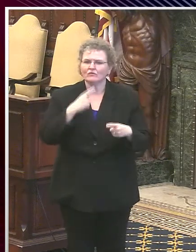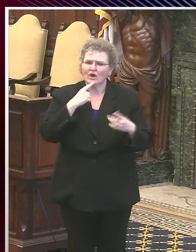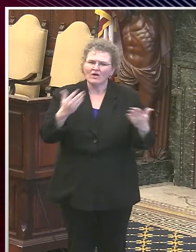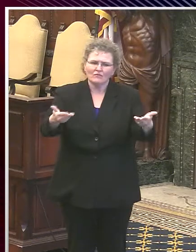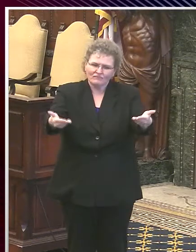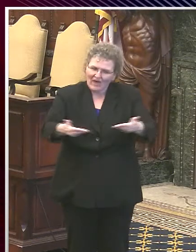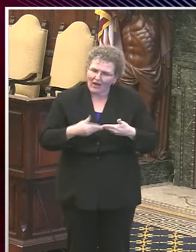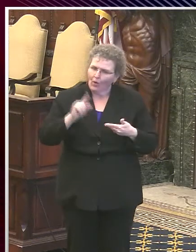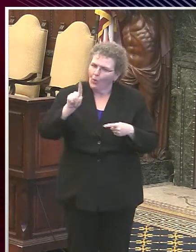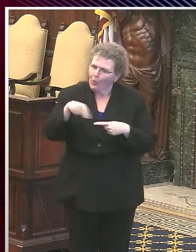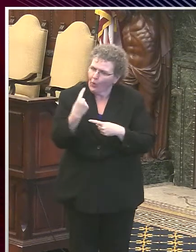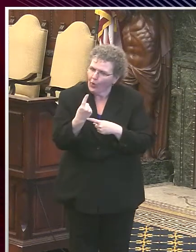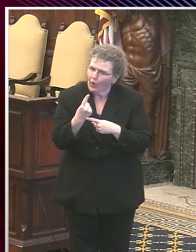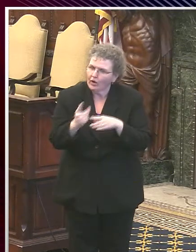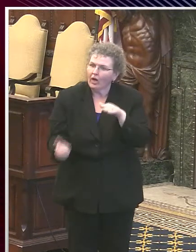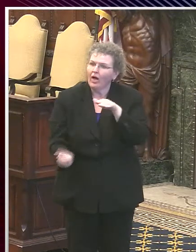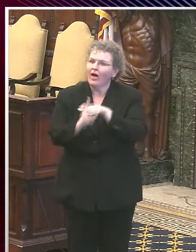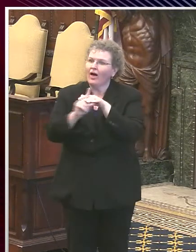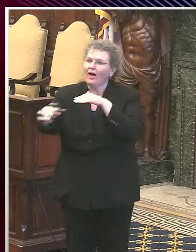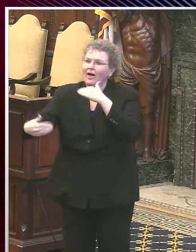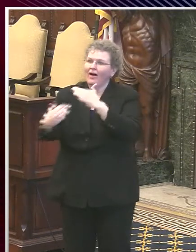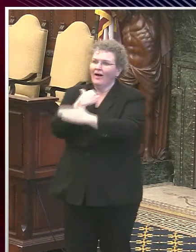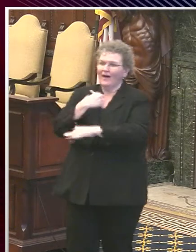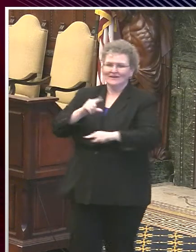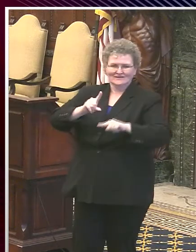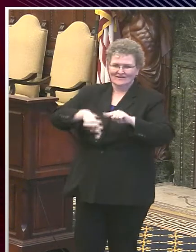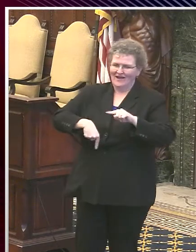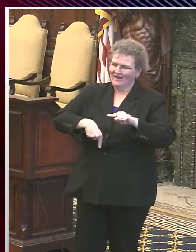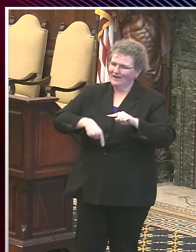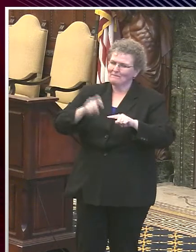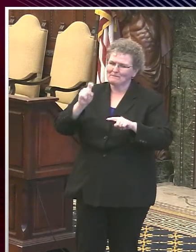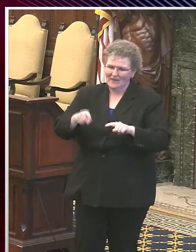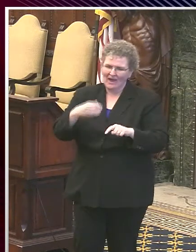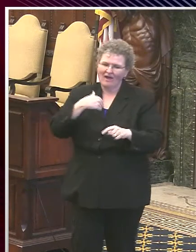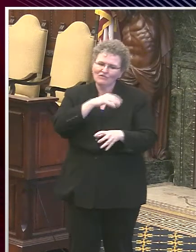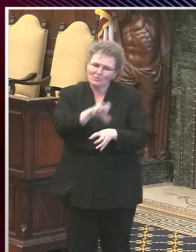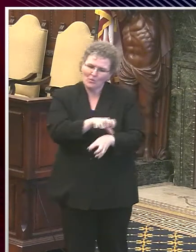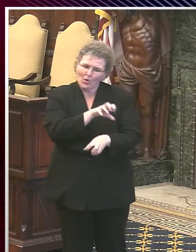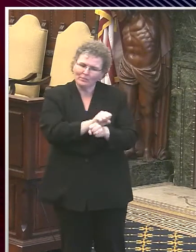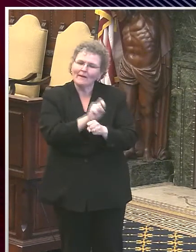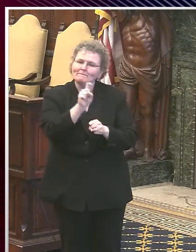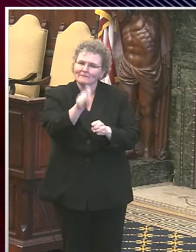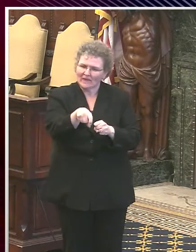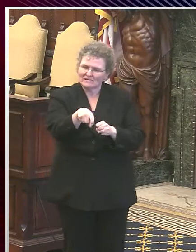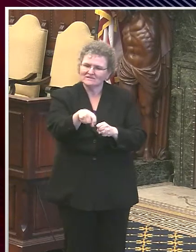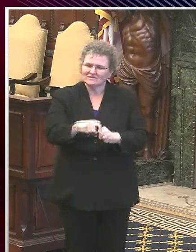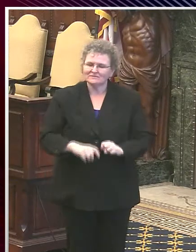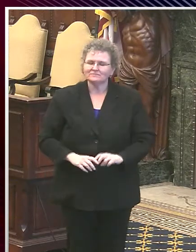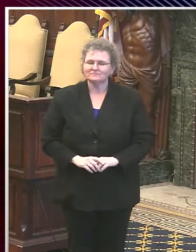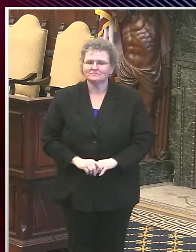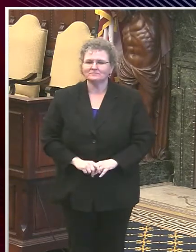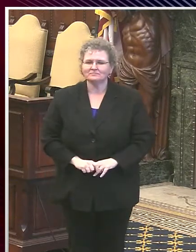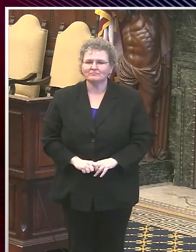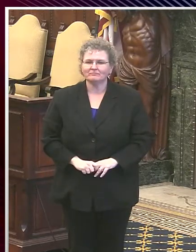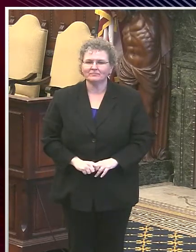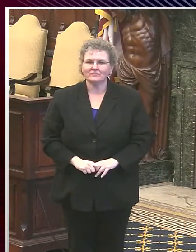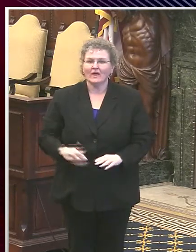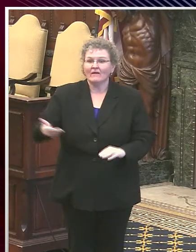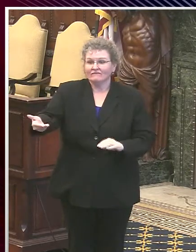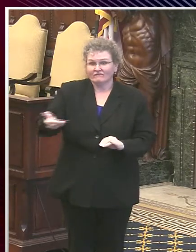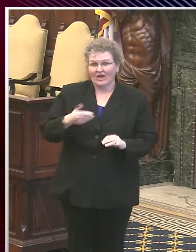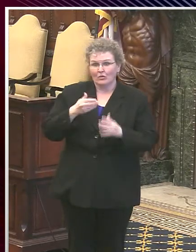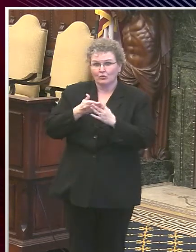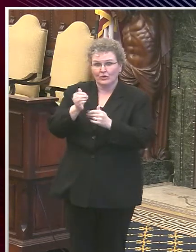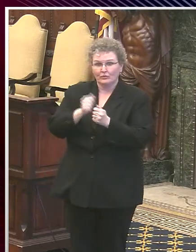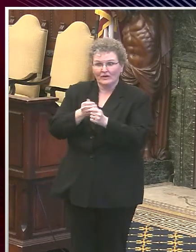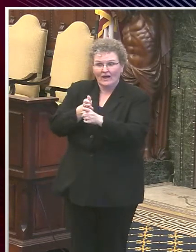no walk-ups. Please don't just come to the convention center and hope to be vaccinated. It's by invitation only. And the invitation should come directly from the health